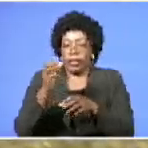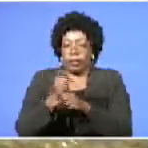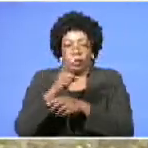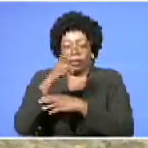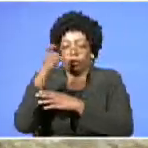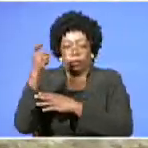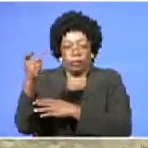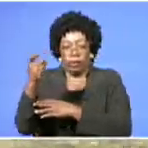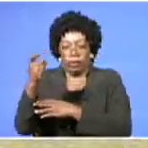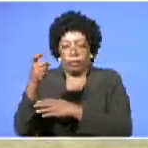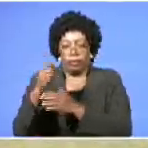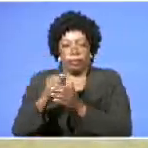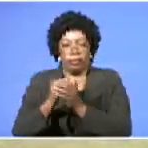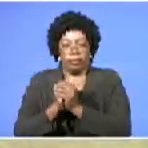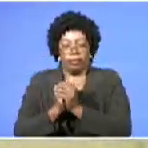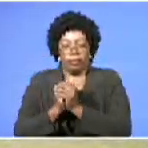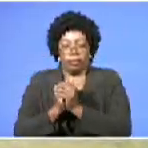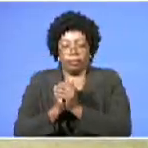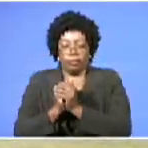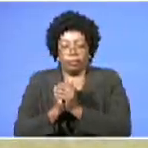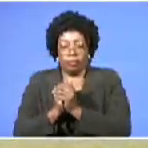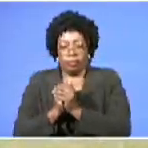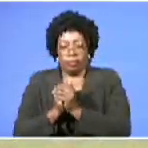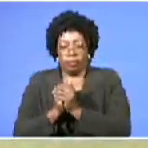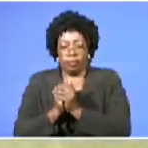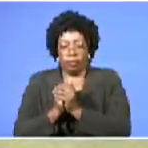their courage, give them courage. But